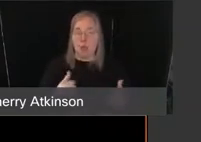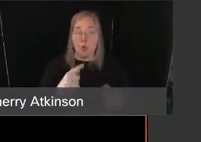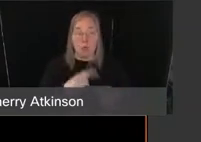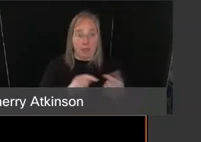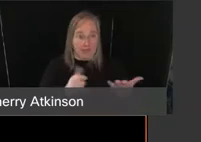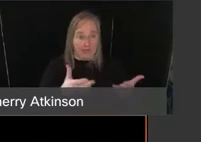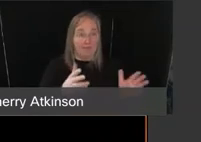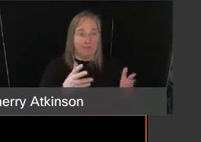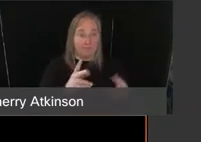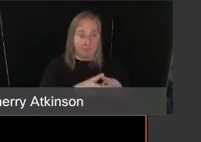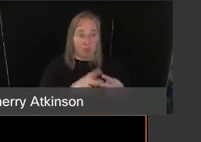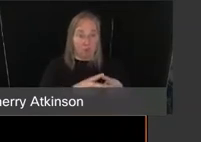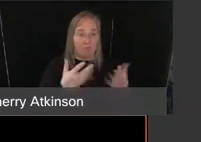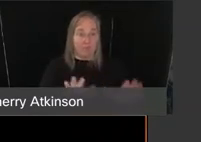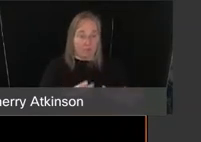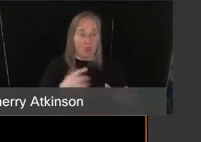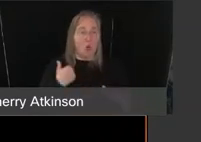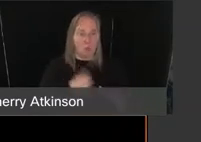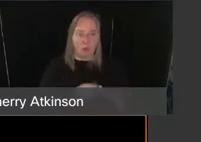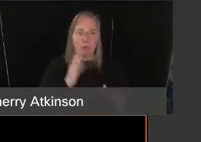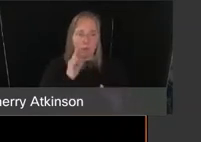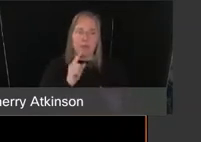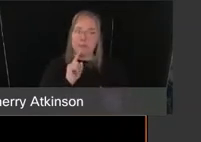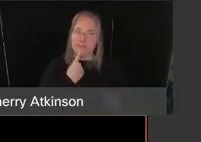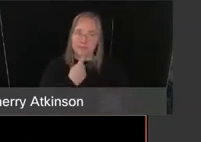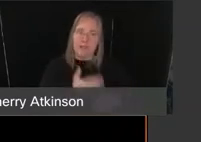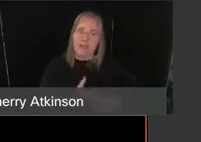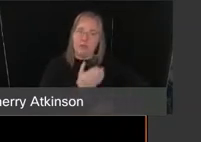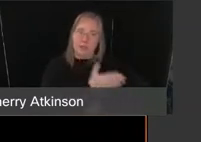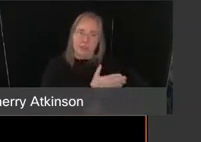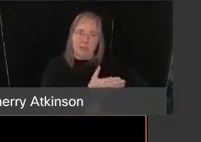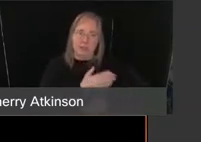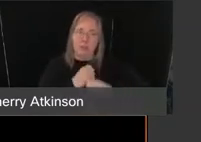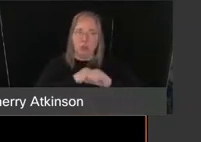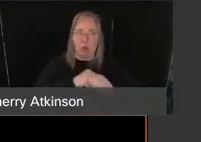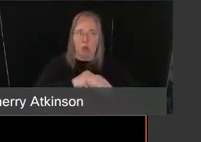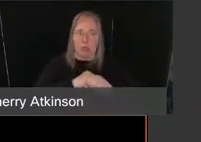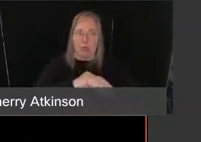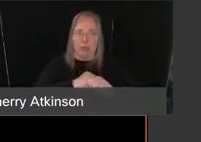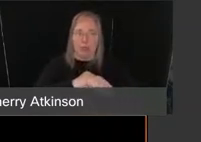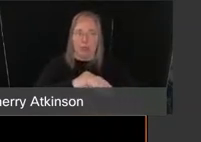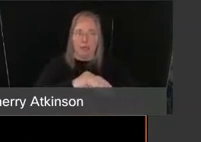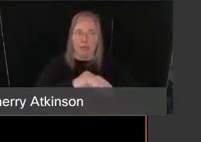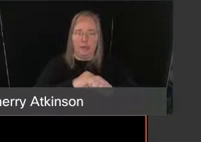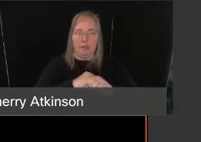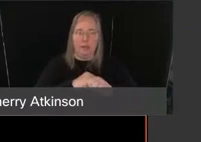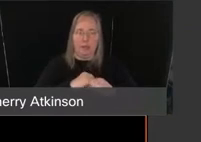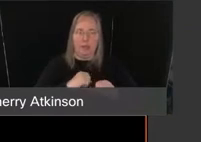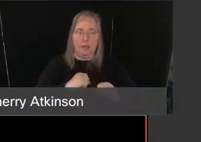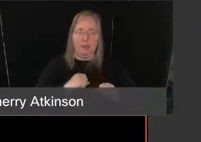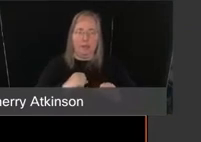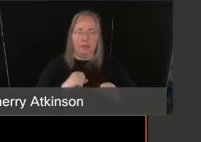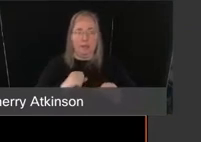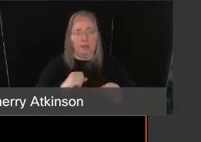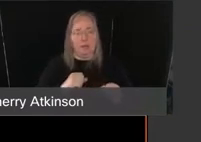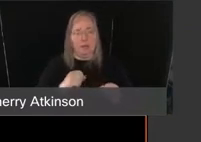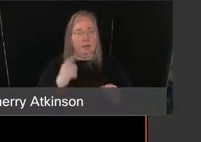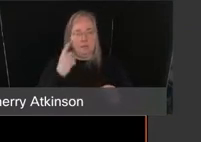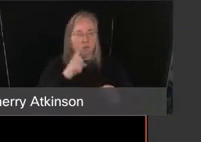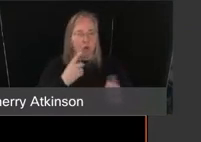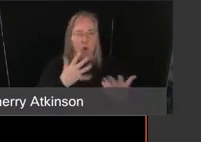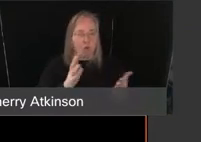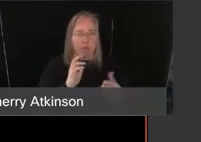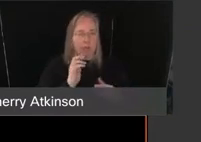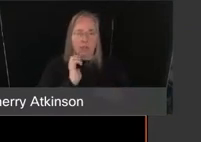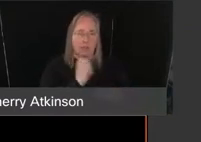have substantially increased the security capabilities of the existing detention